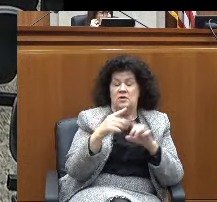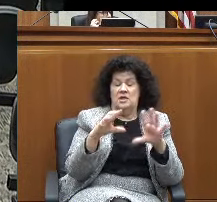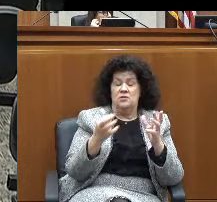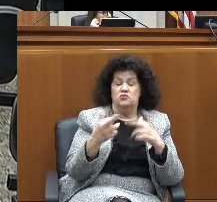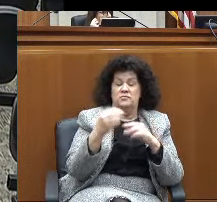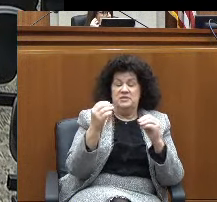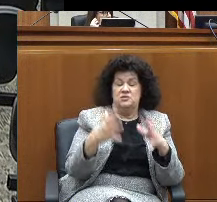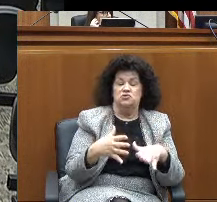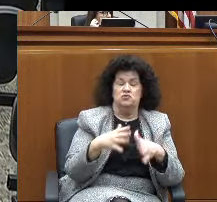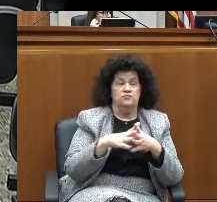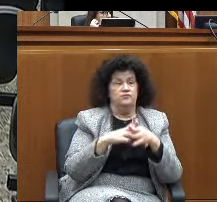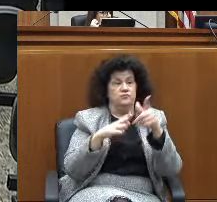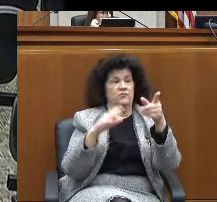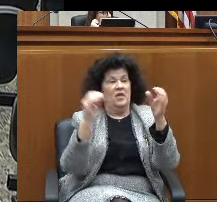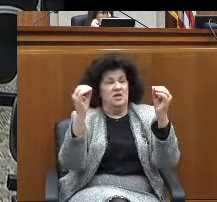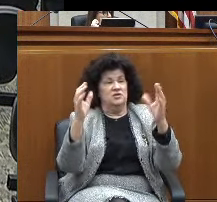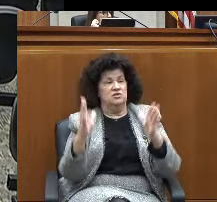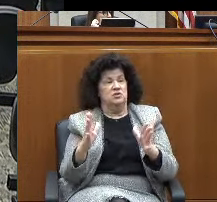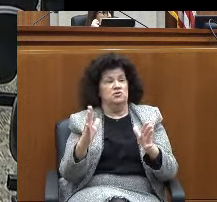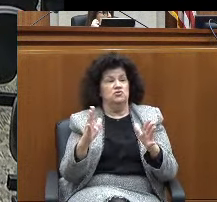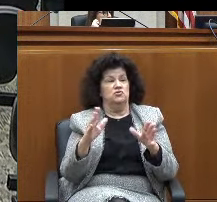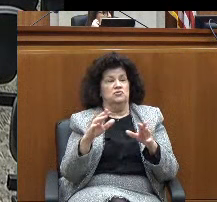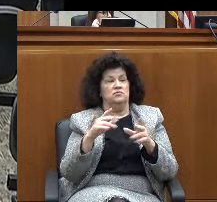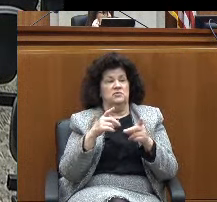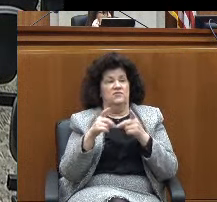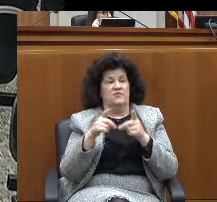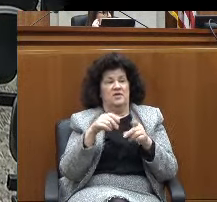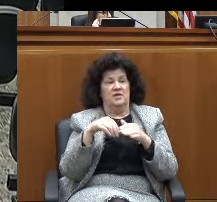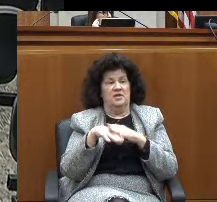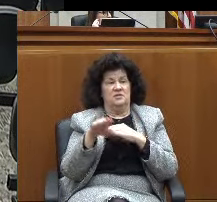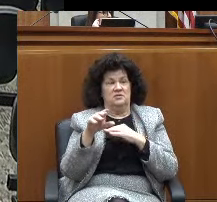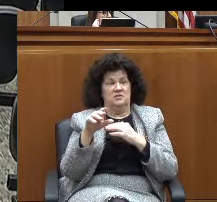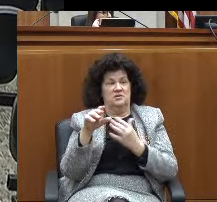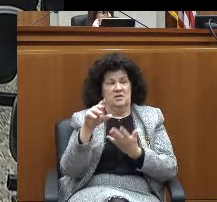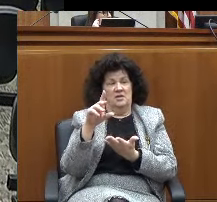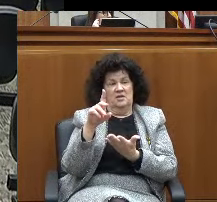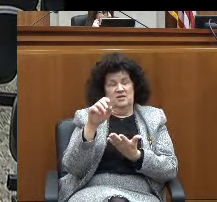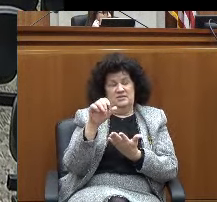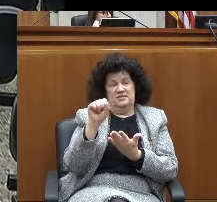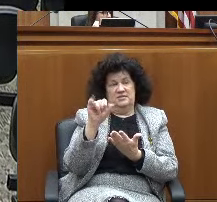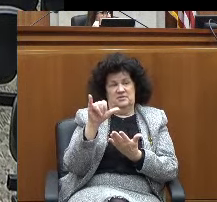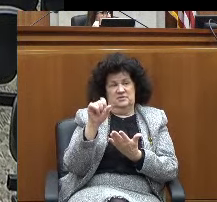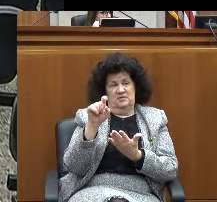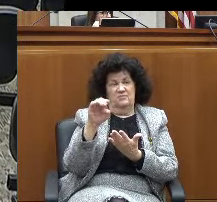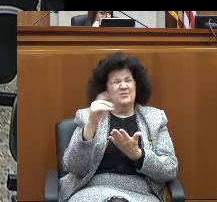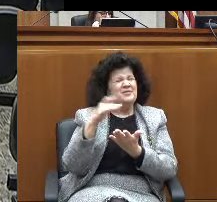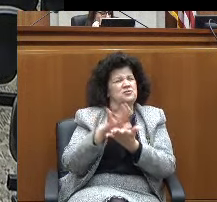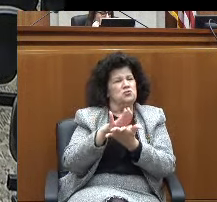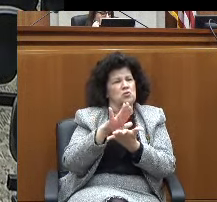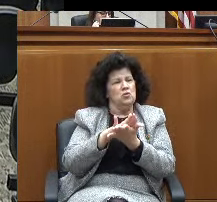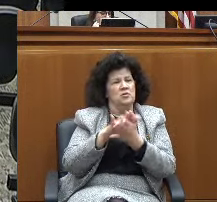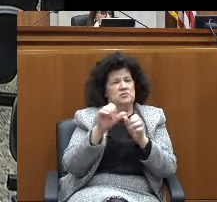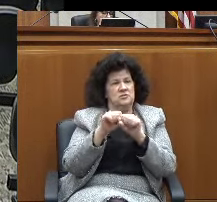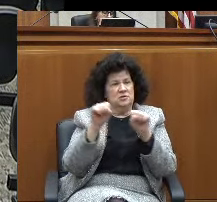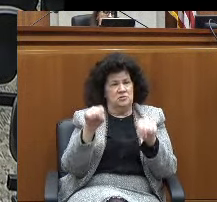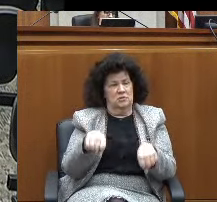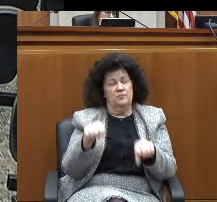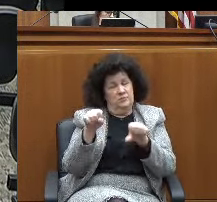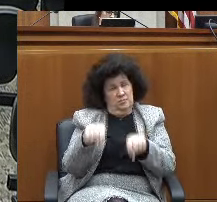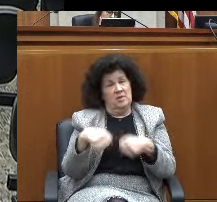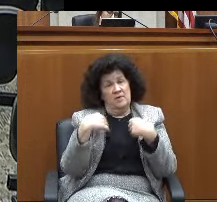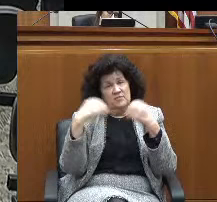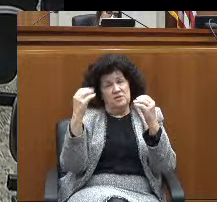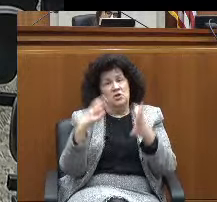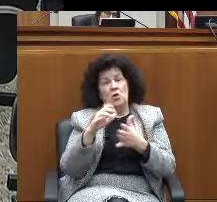you picked up? It's teachers as defined in the data system with that object code. So school systems could have teachers